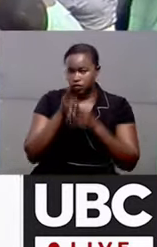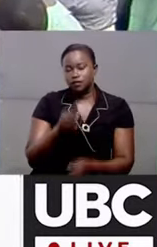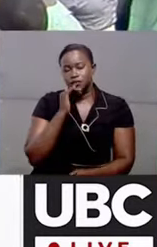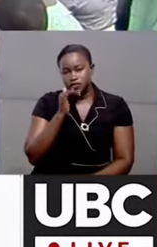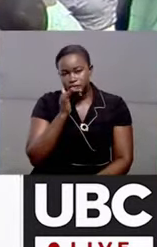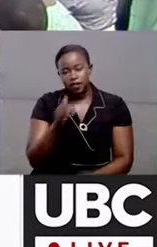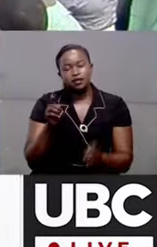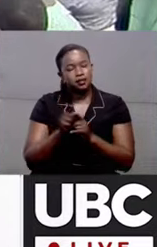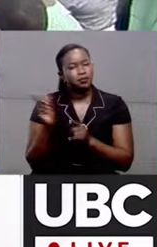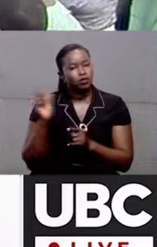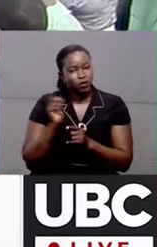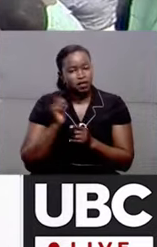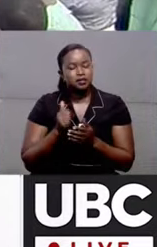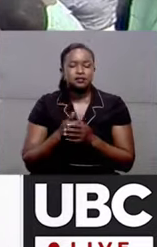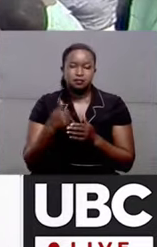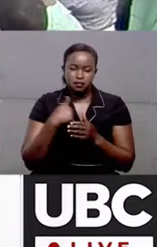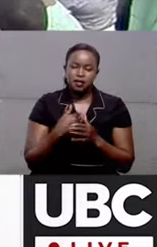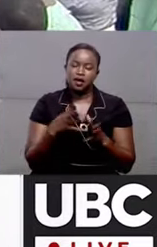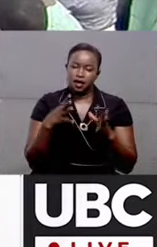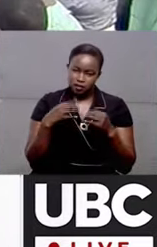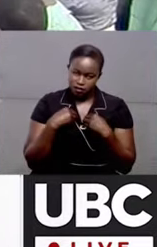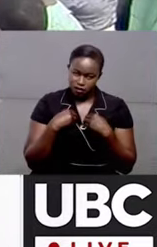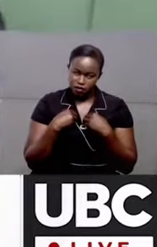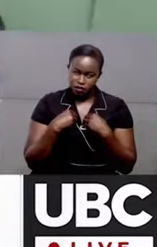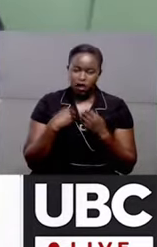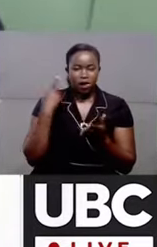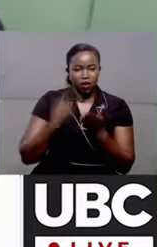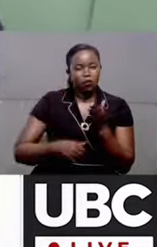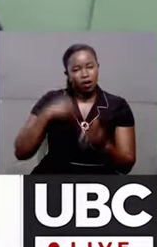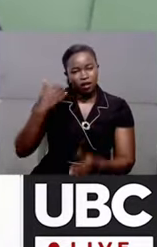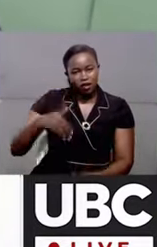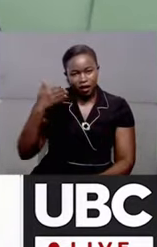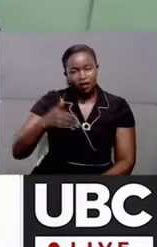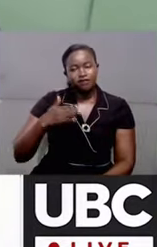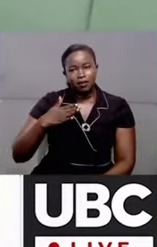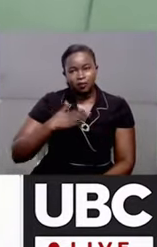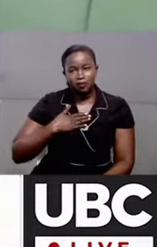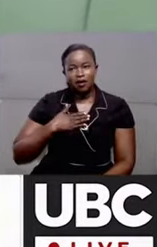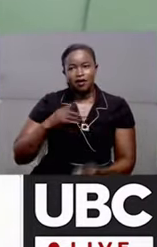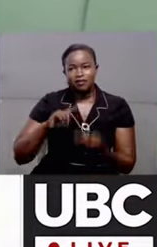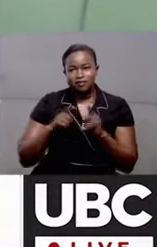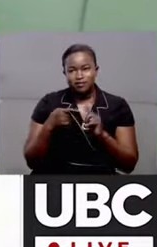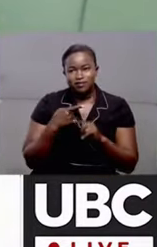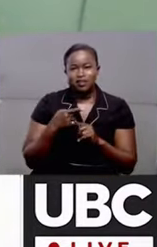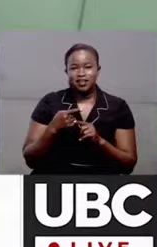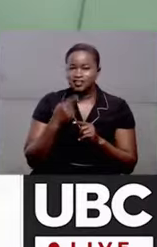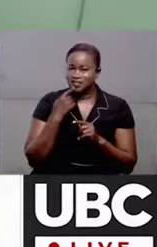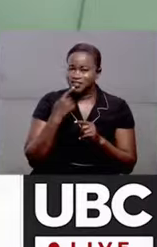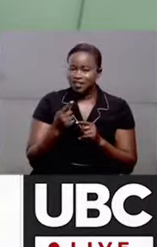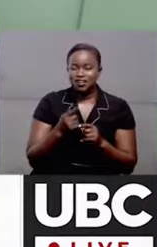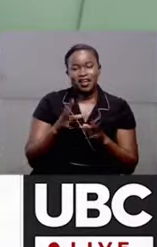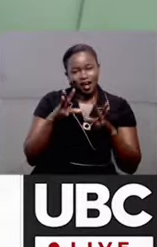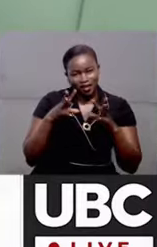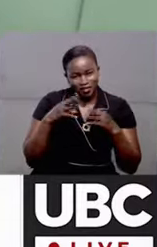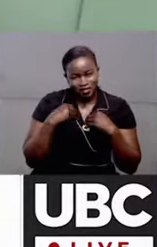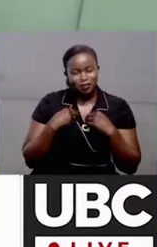colleagues, I do accept that whatever my colleague friend here has said is acceptable to us.